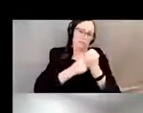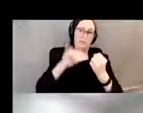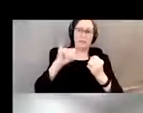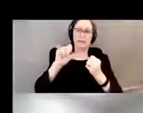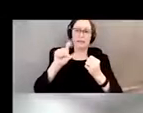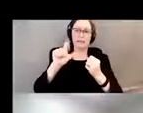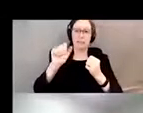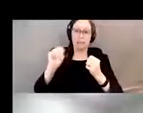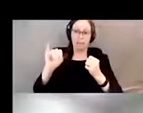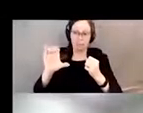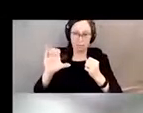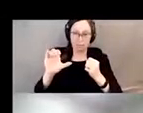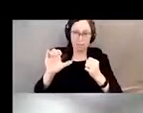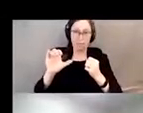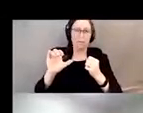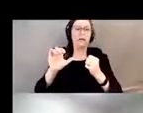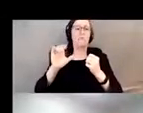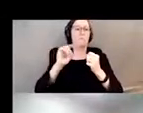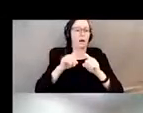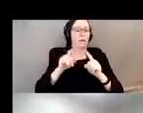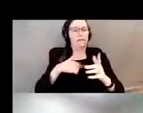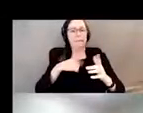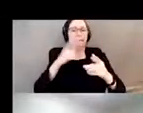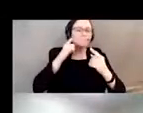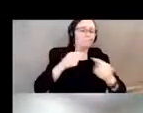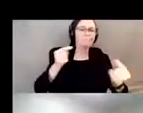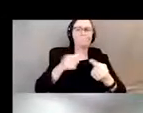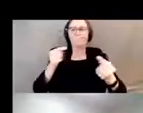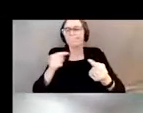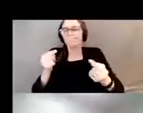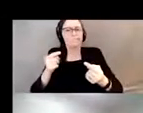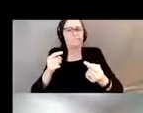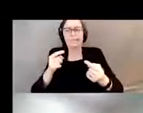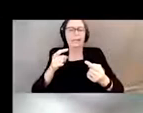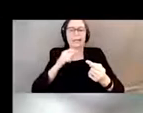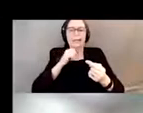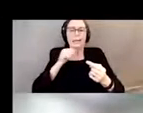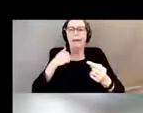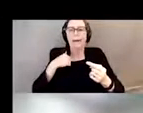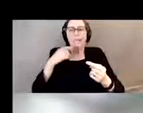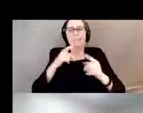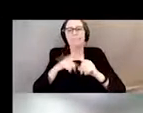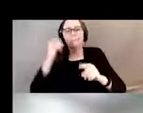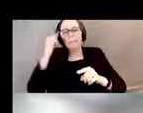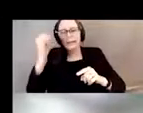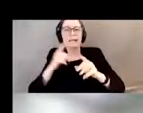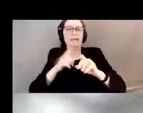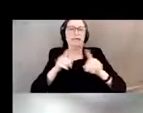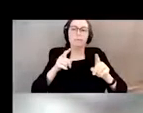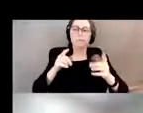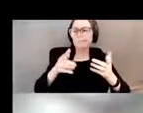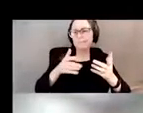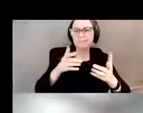Beyond that, though, they split over ideological and ethnic differences. Okay, so this Mujahideen is